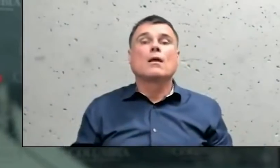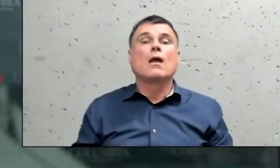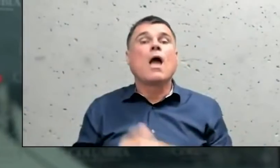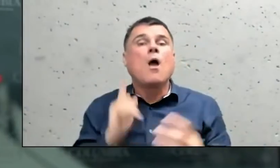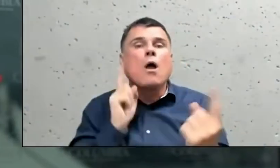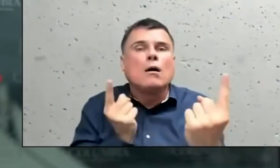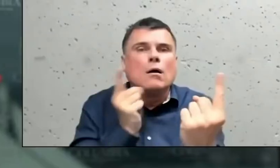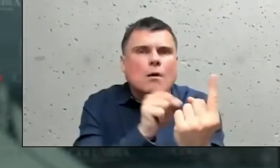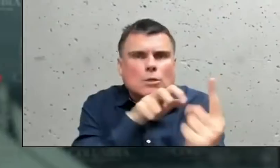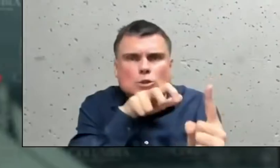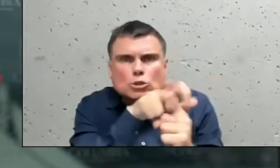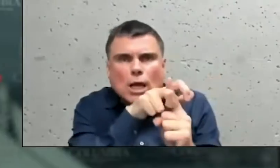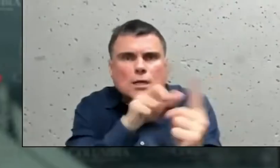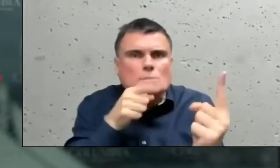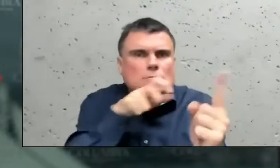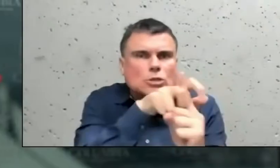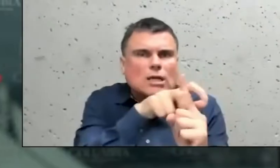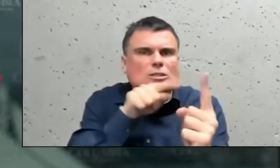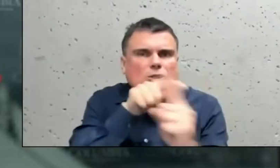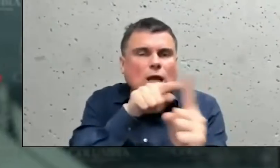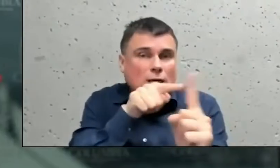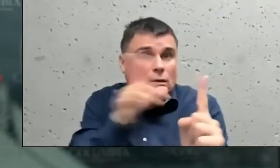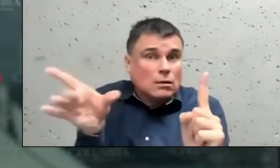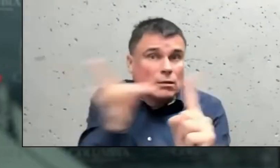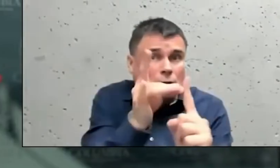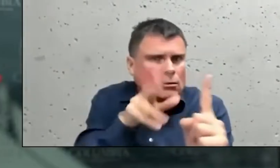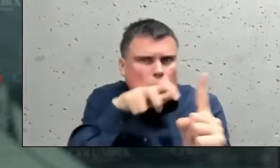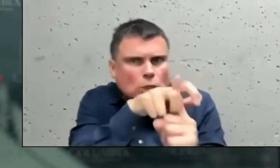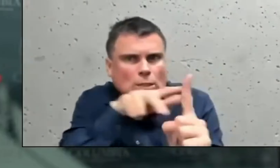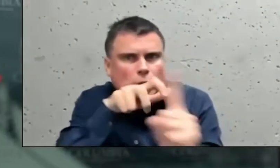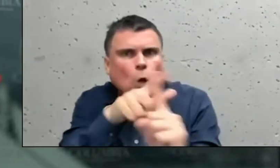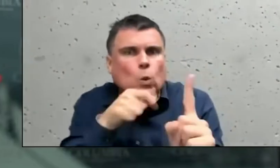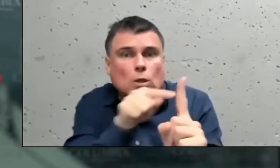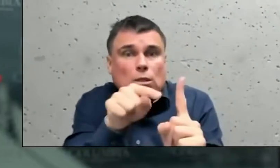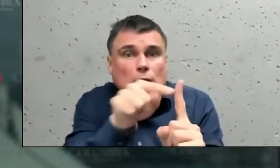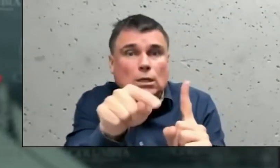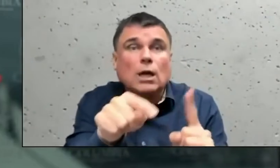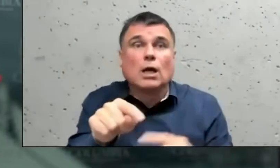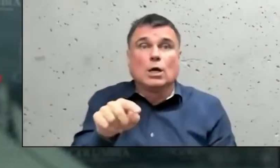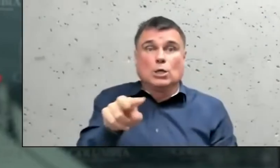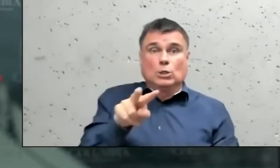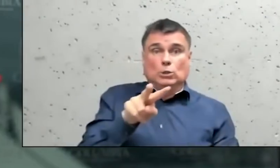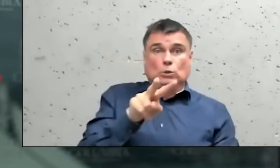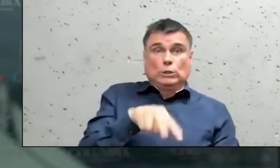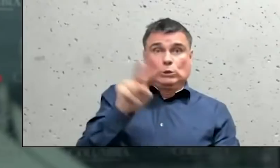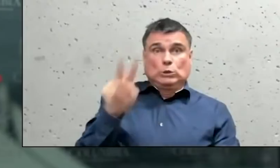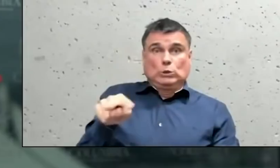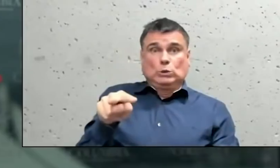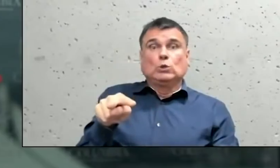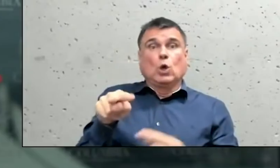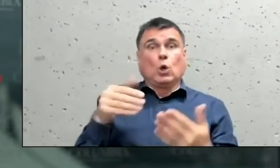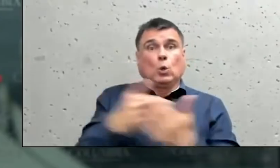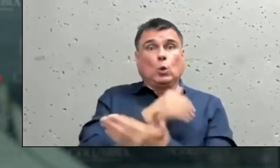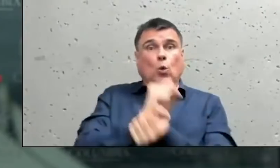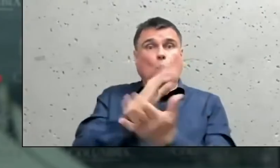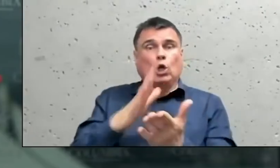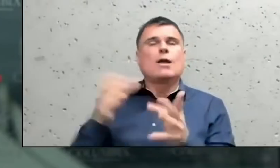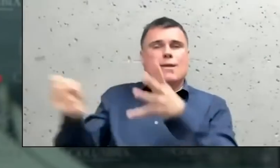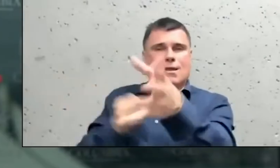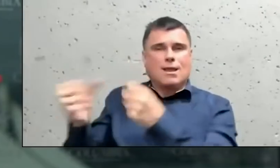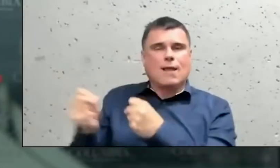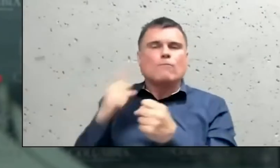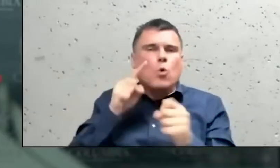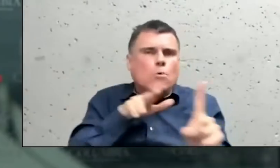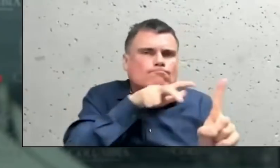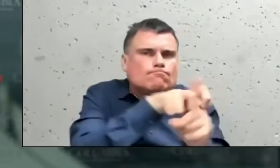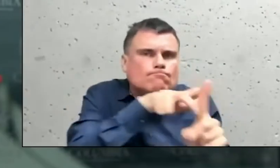have 1,595 staff as of November 5th, that is, 2021. And this is higher than the highest